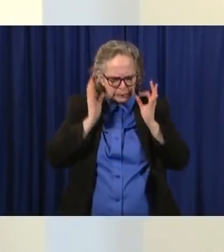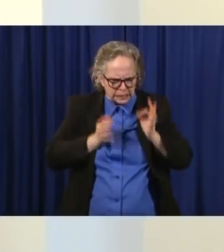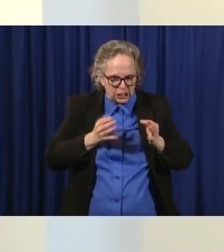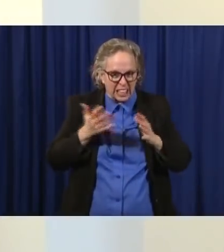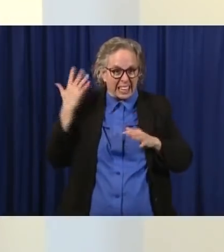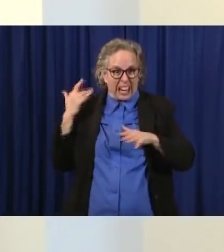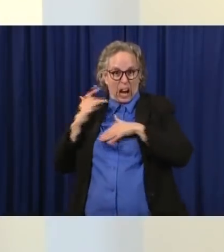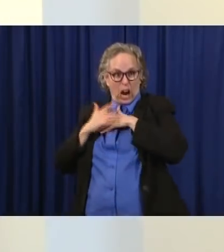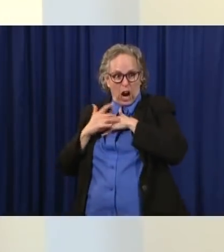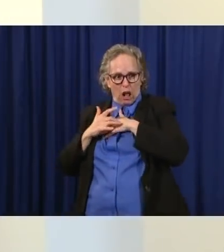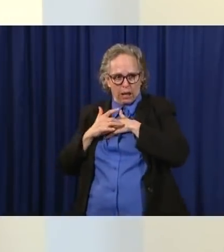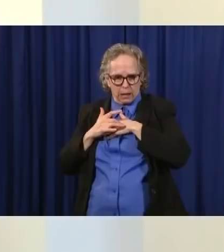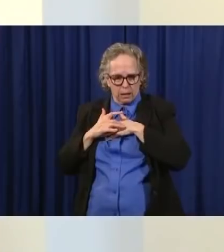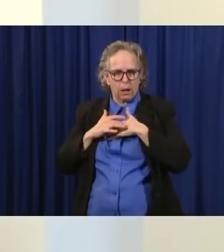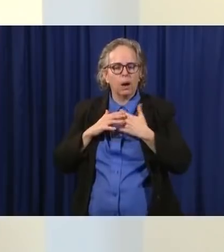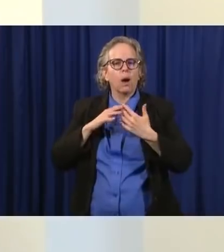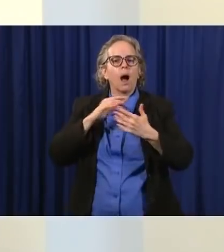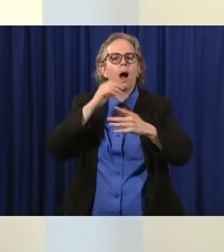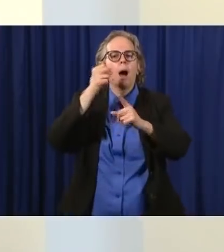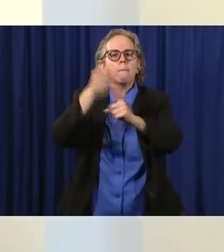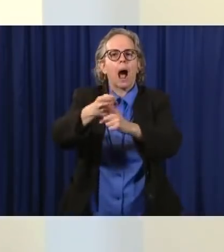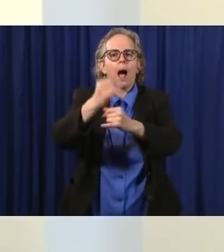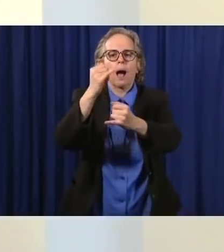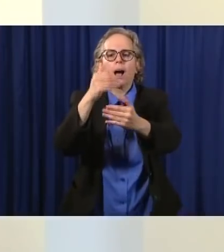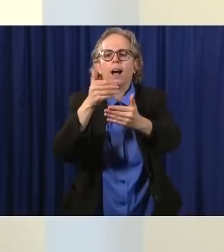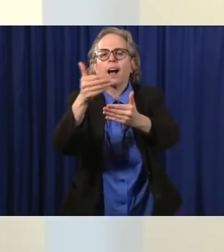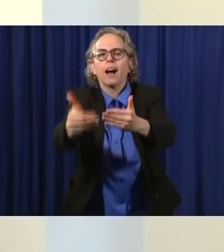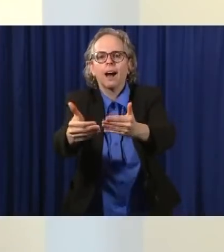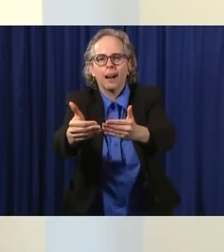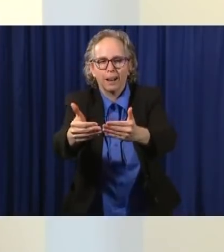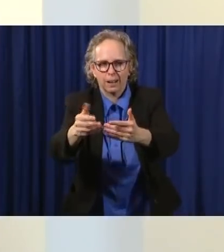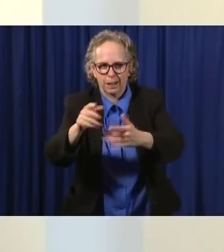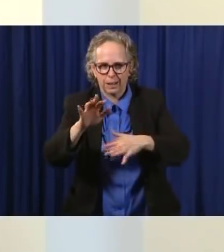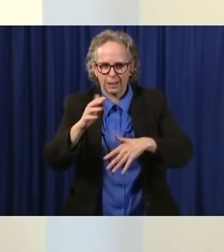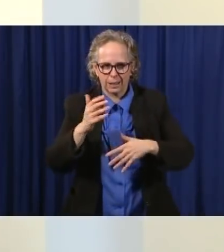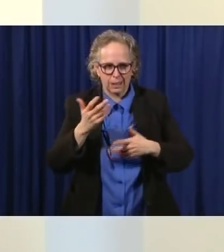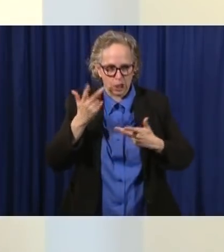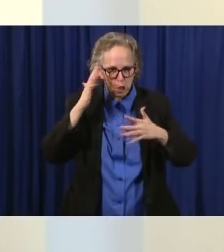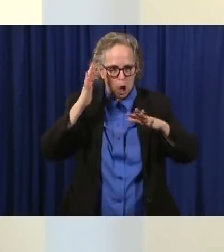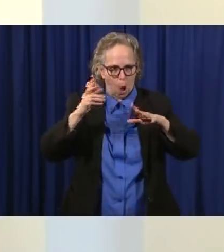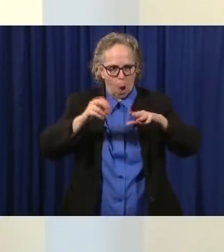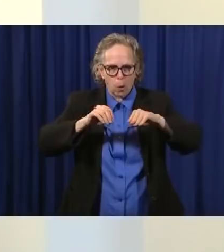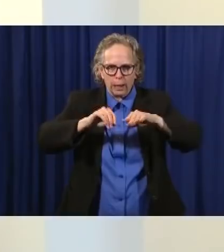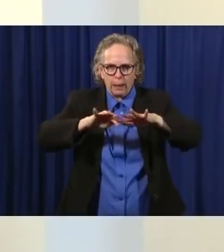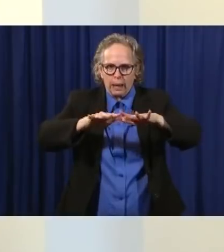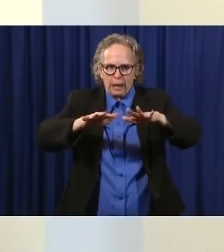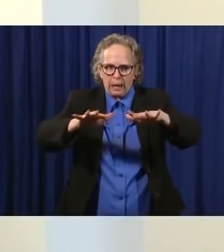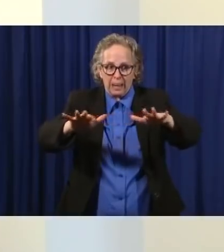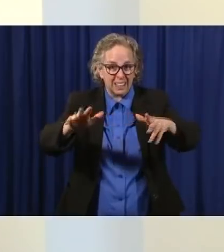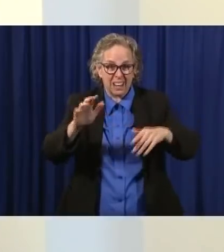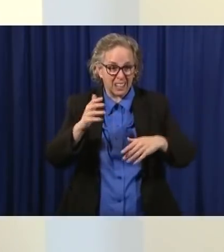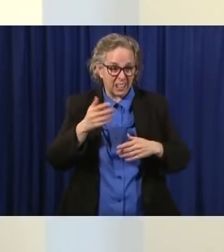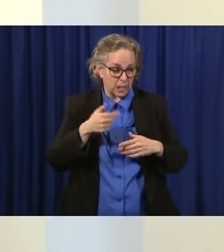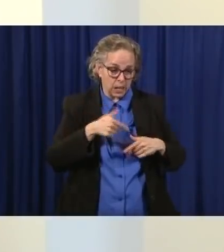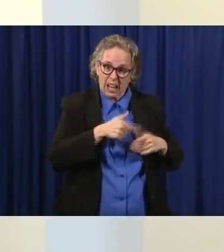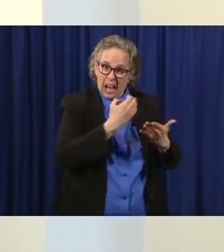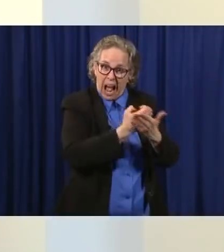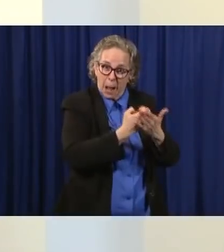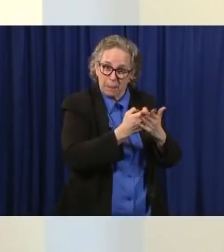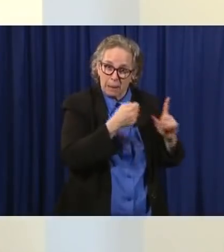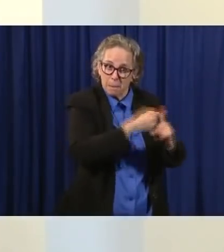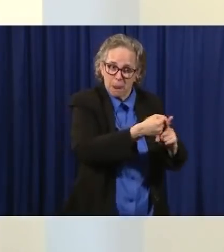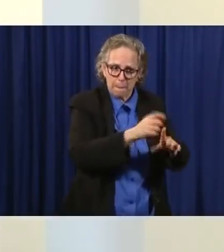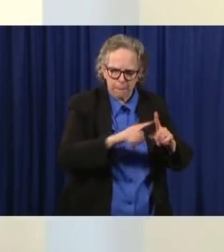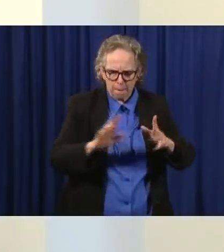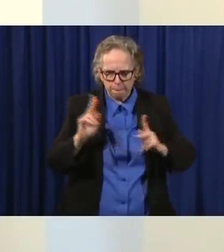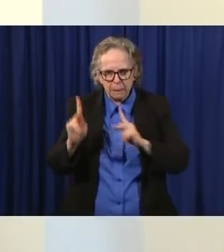even back then, that there are effects of doing this, and not just to our economy, but on people's health and well-being. And